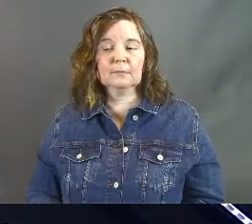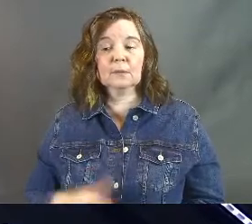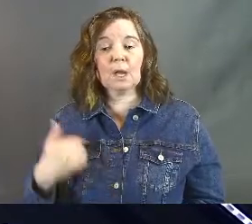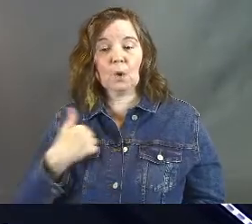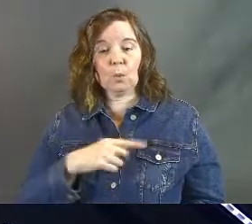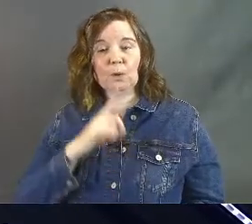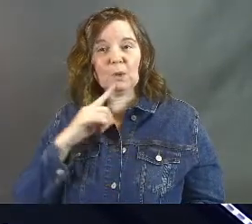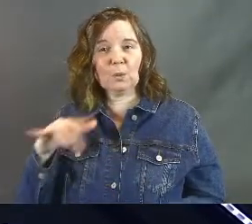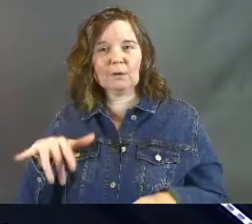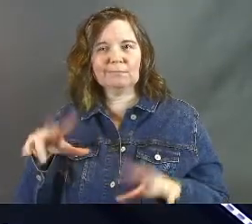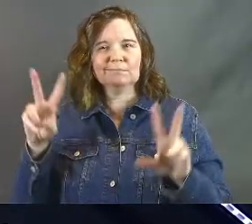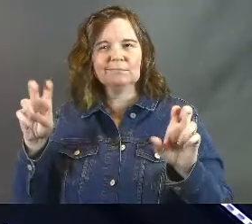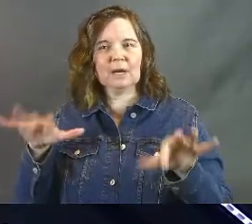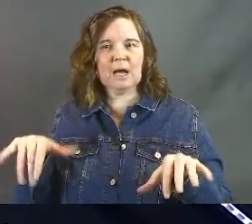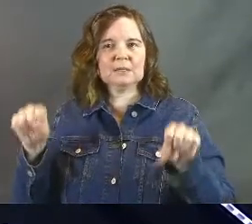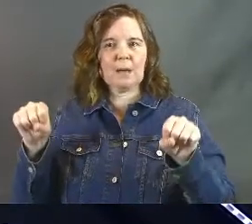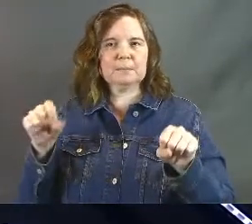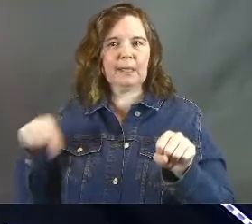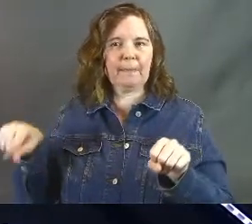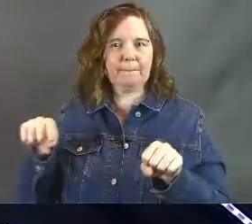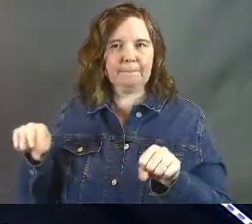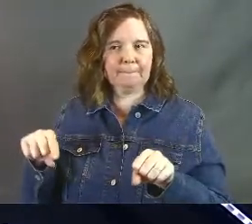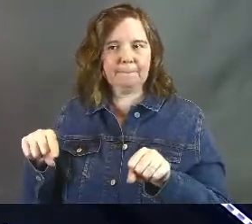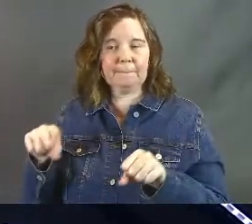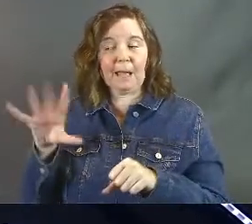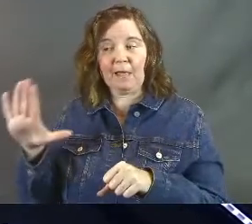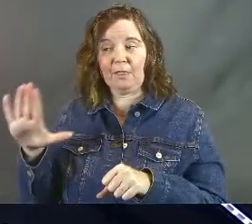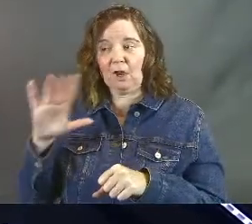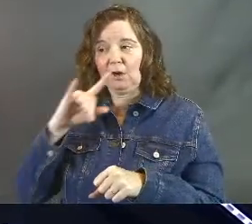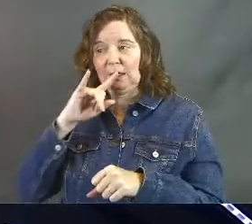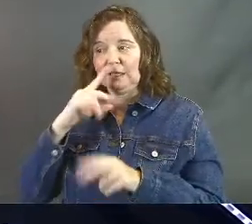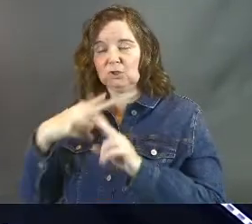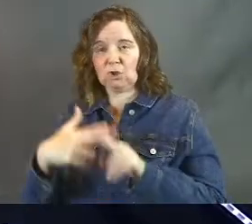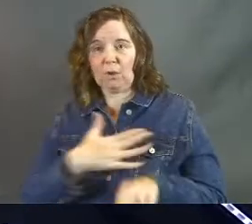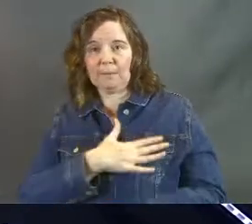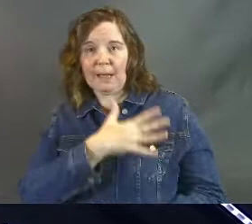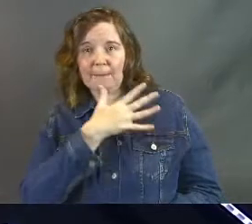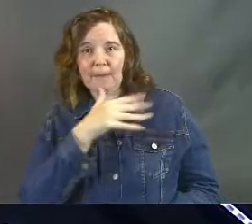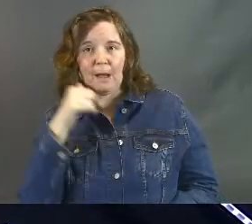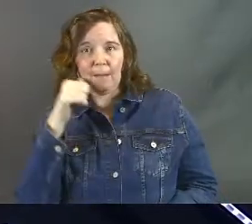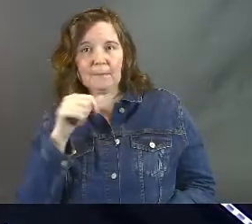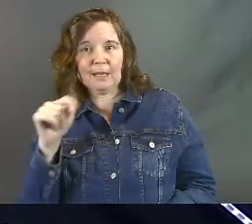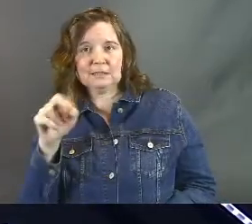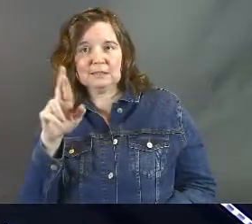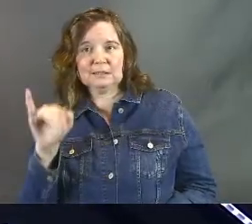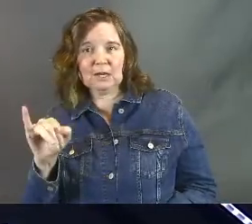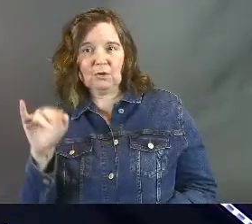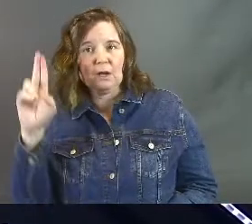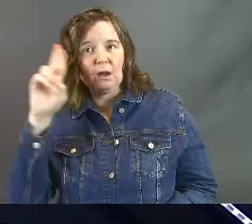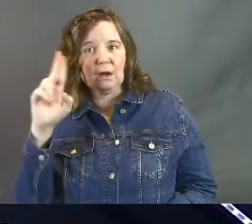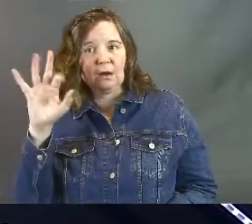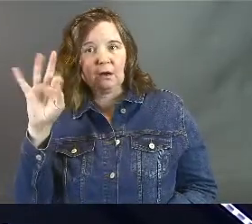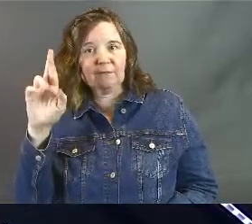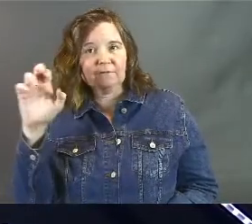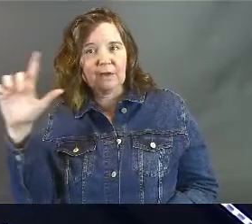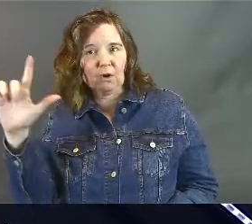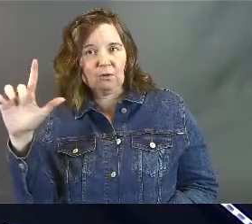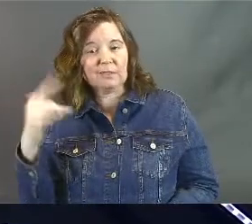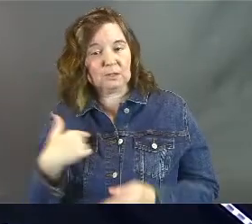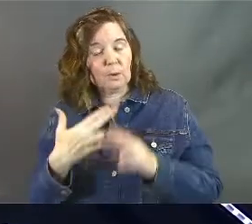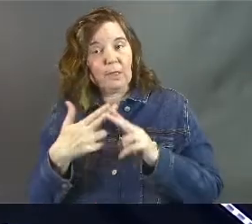And we were adopting them. And their kids called my mom Aunt Terry, Uncle Farrell. That's what they called